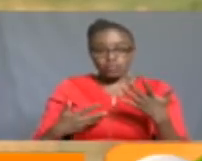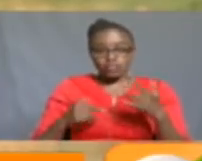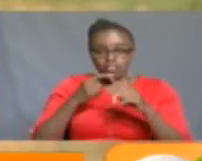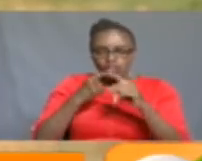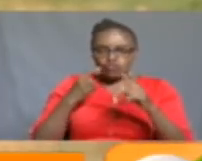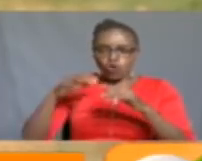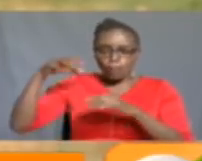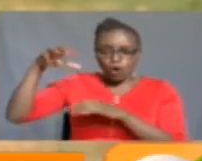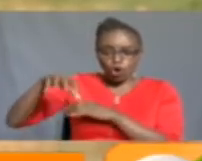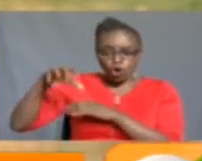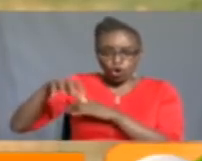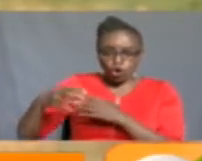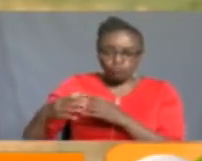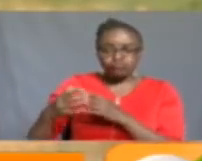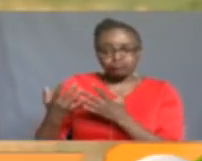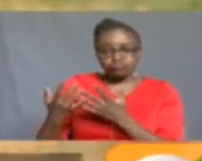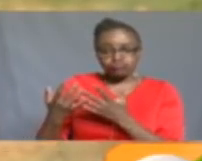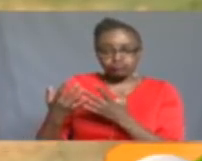ametoka Congo,